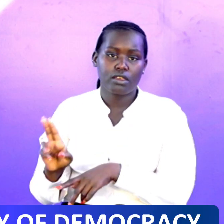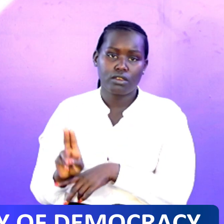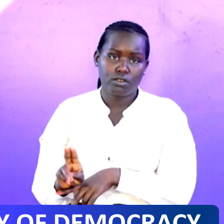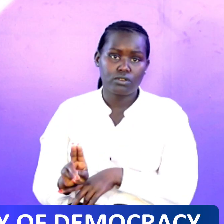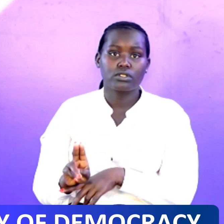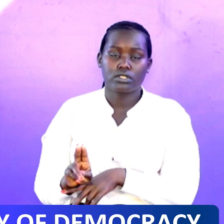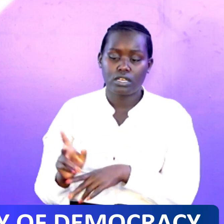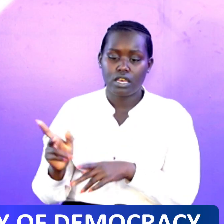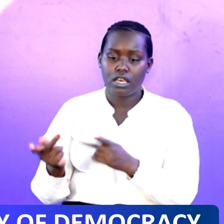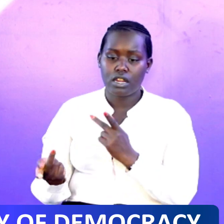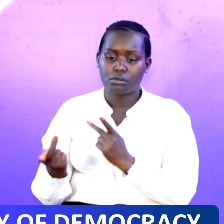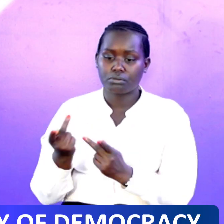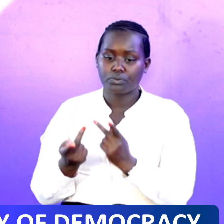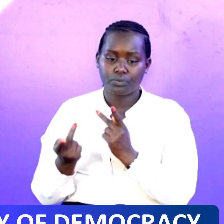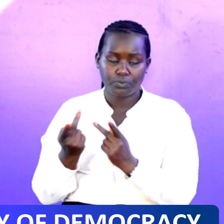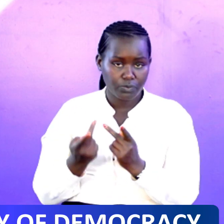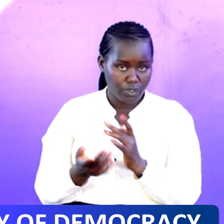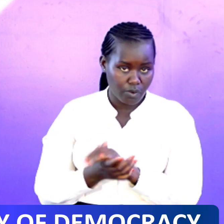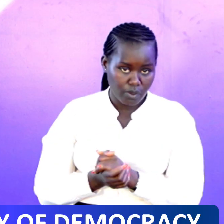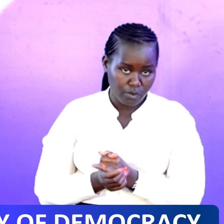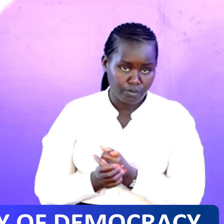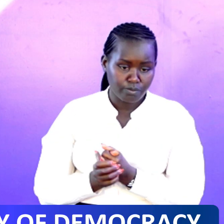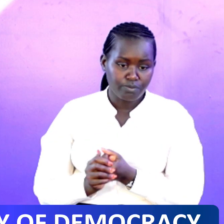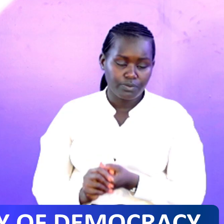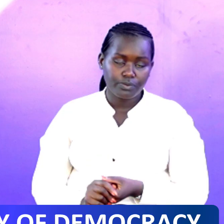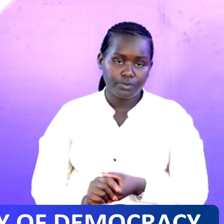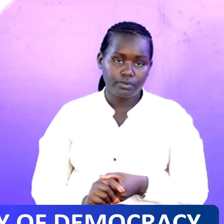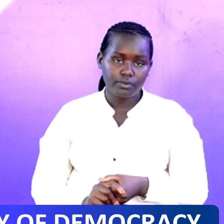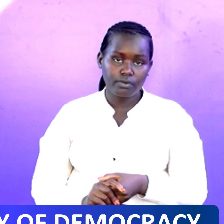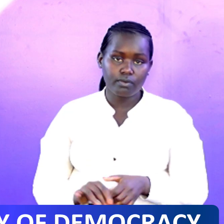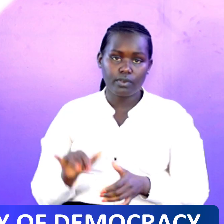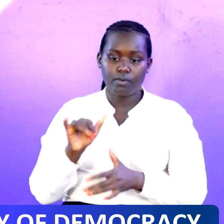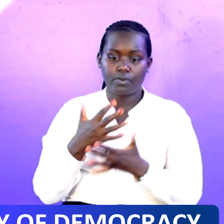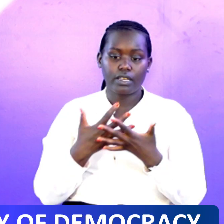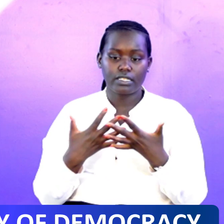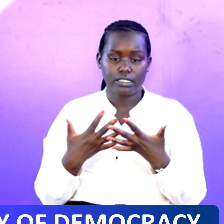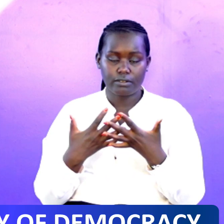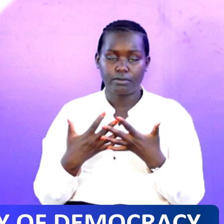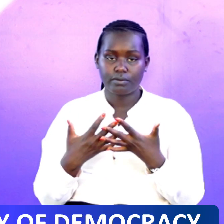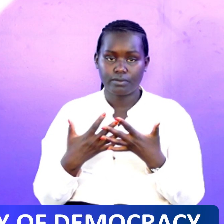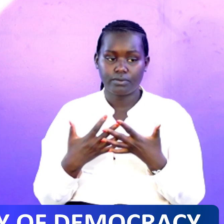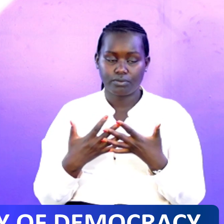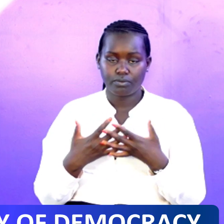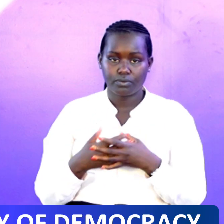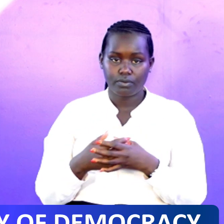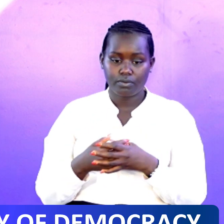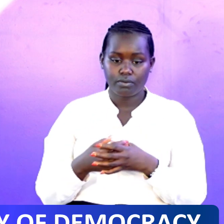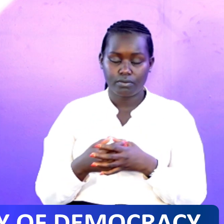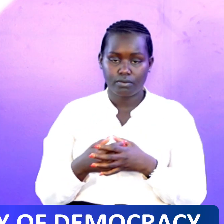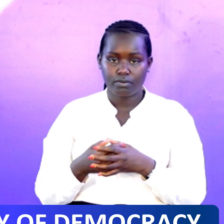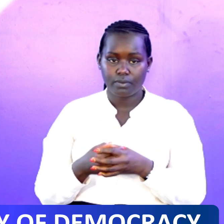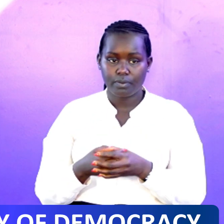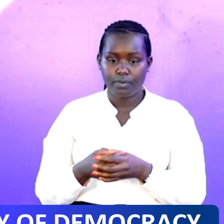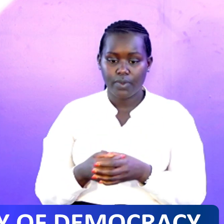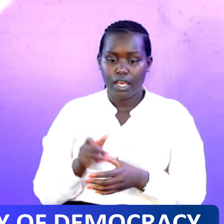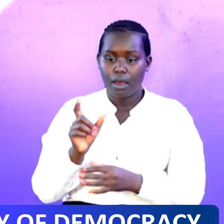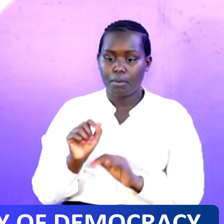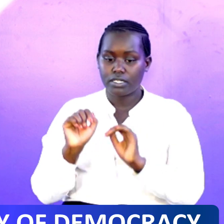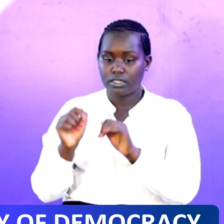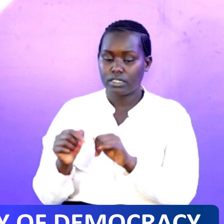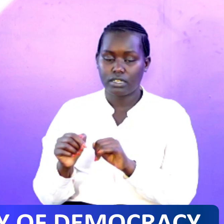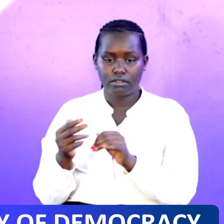eh? Fathomable to him. Fathomable. Maybe somebody needs to chew it for him. Yeah. Chew it for him. Yeah. So that he can just swallow